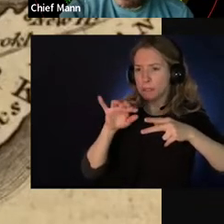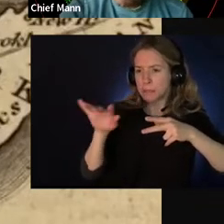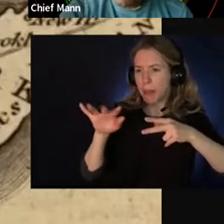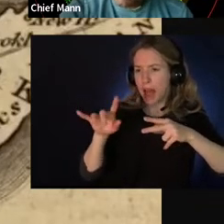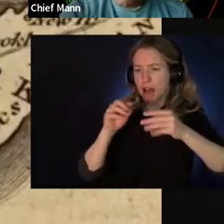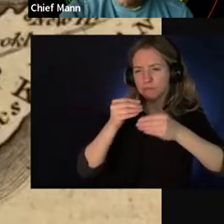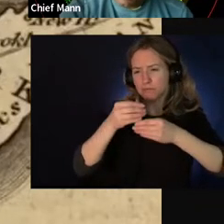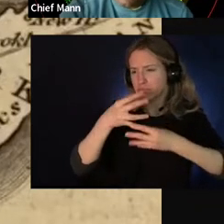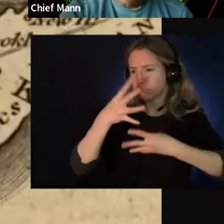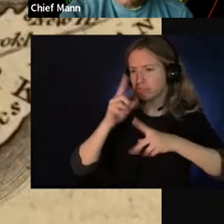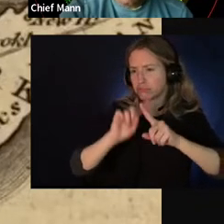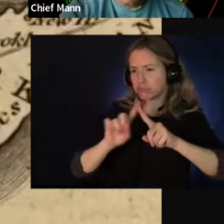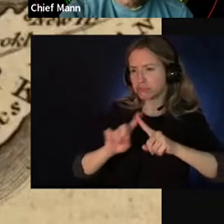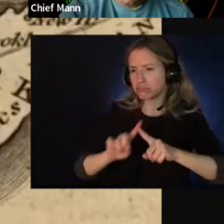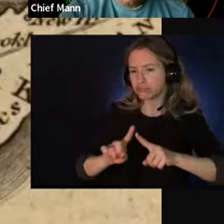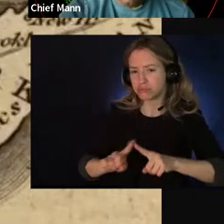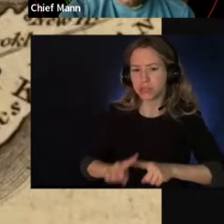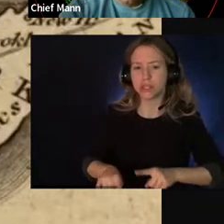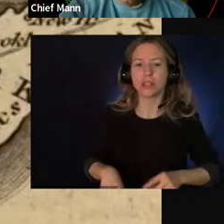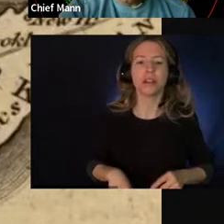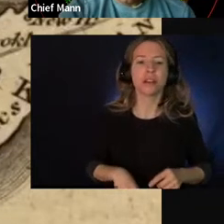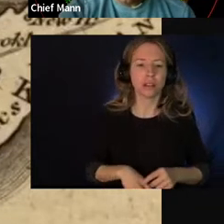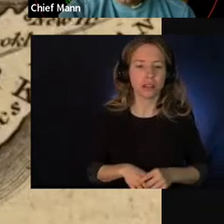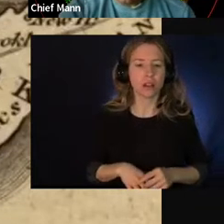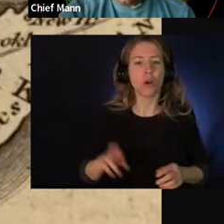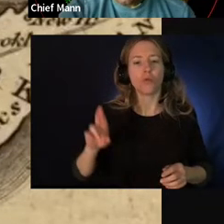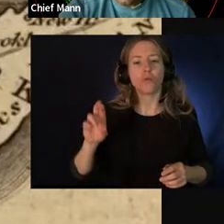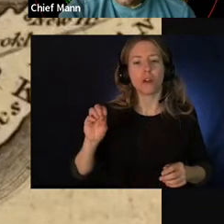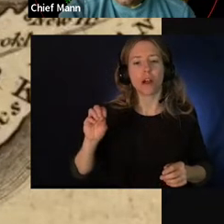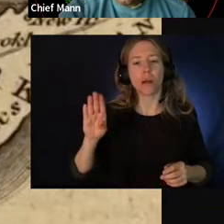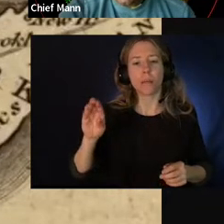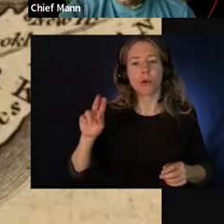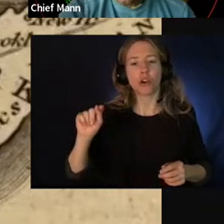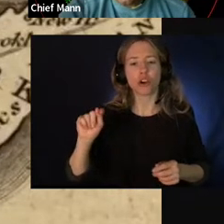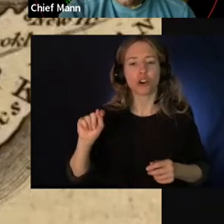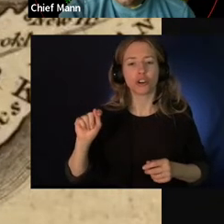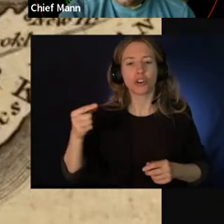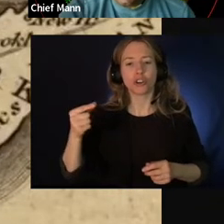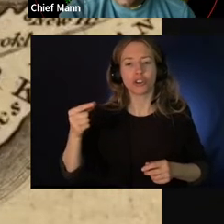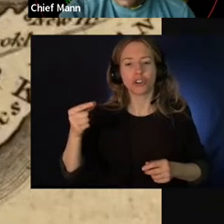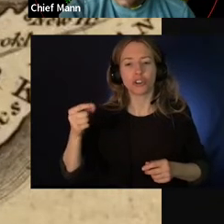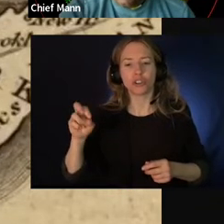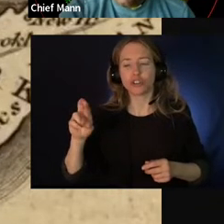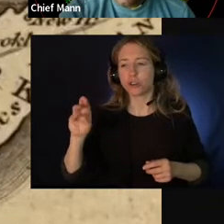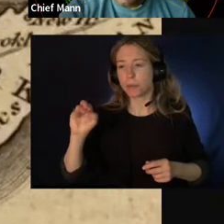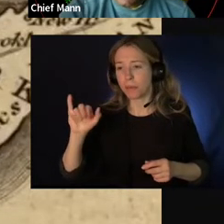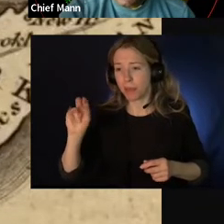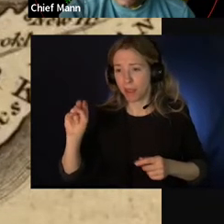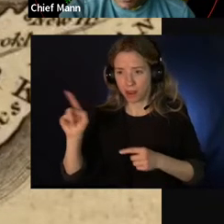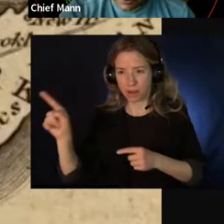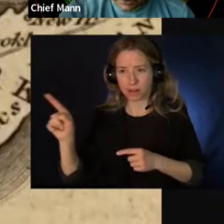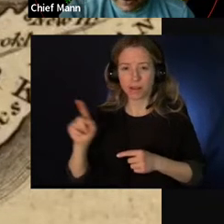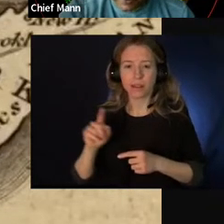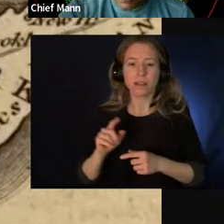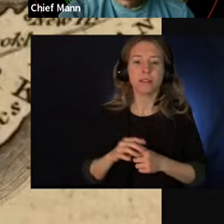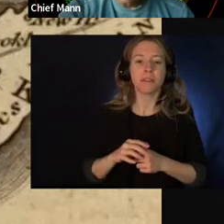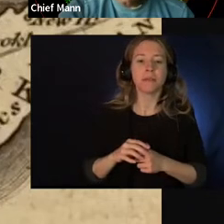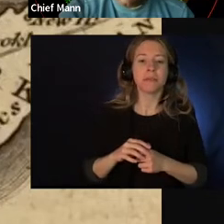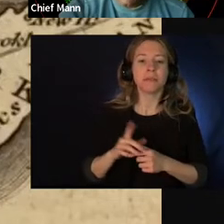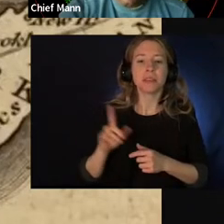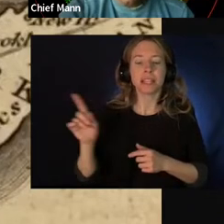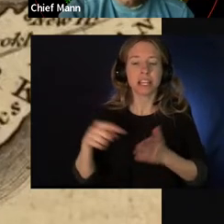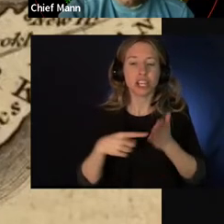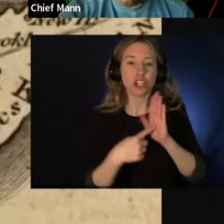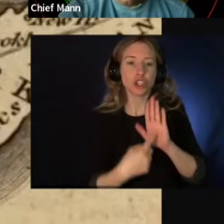on the Munsee-speaking people, there is a section where they show the gradient in gradient